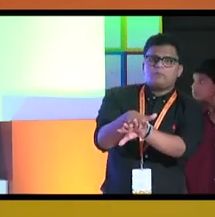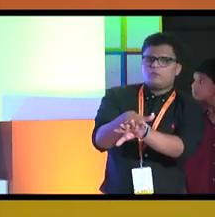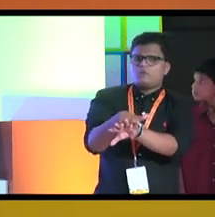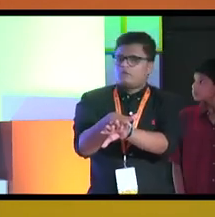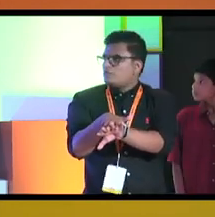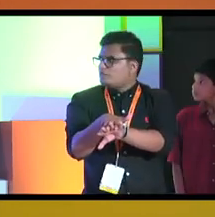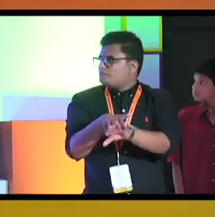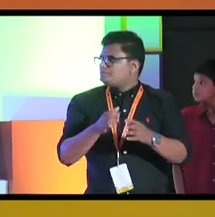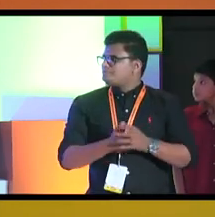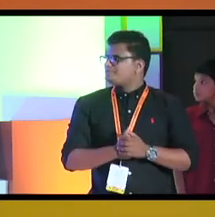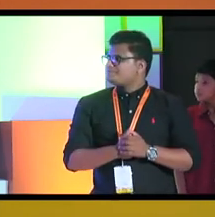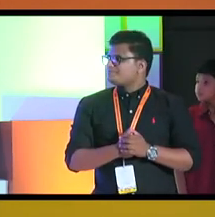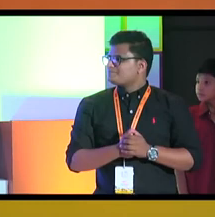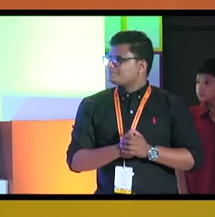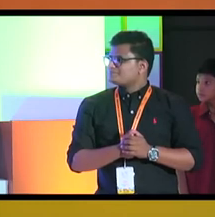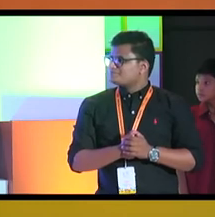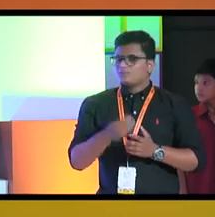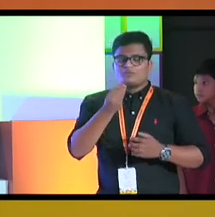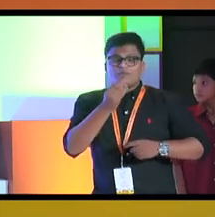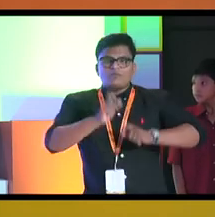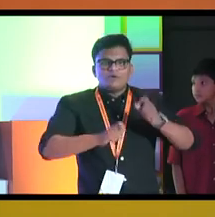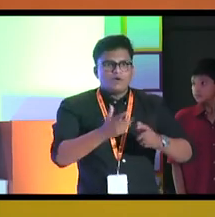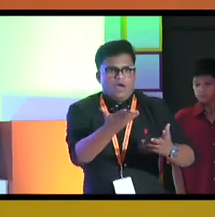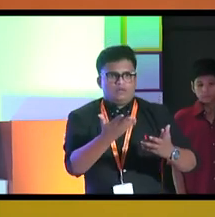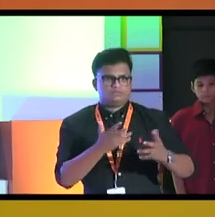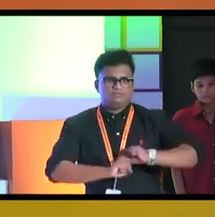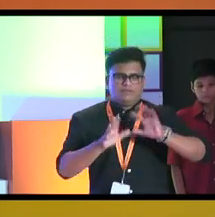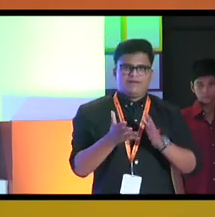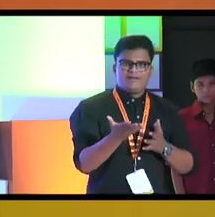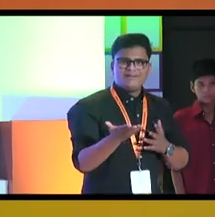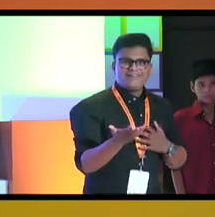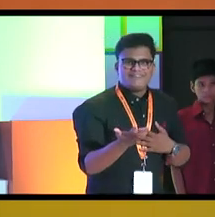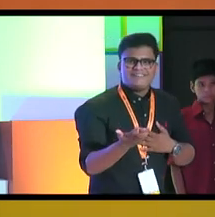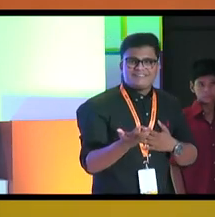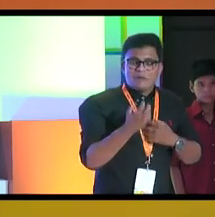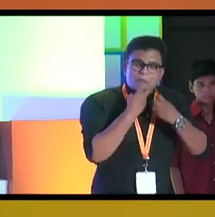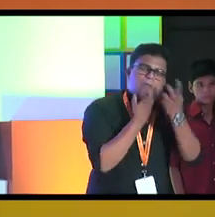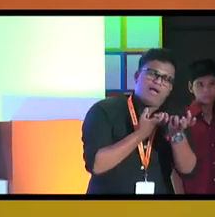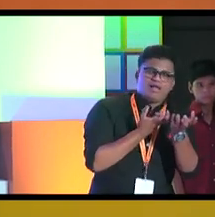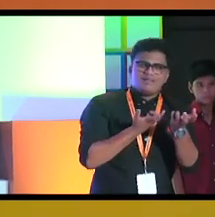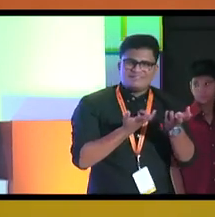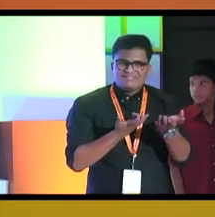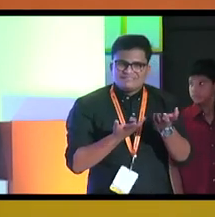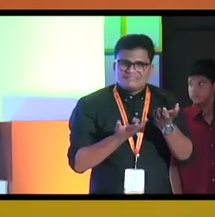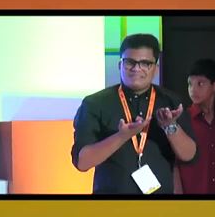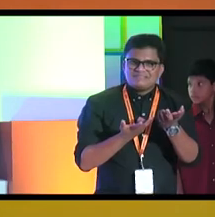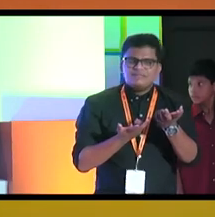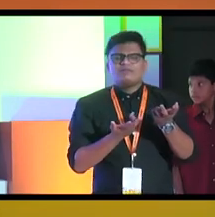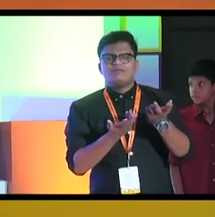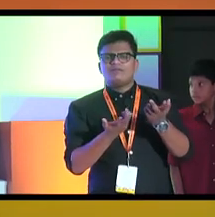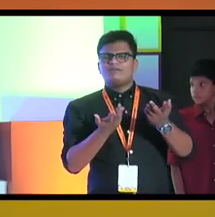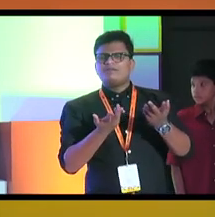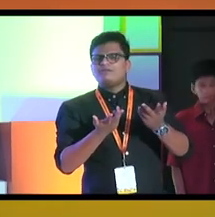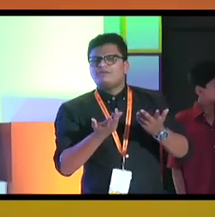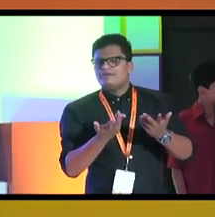"Are ye to jadu ho gaya." And then they, after that, we named this demonstration Inclusive Ke Jadu.